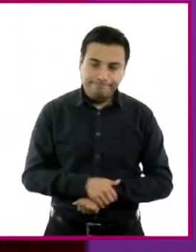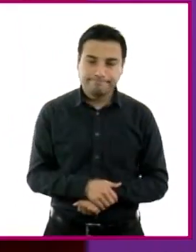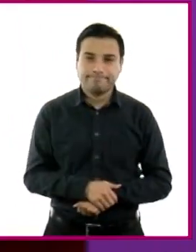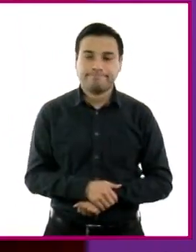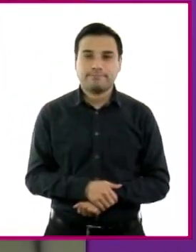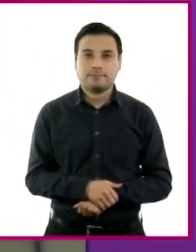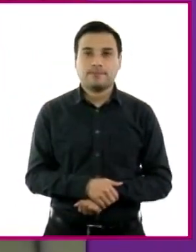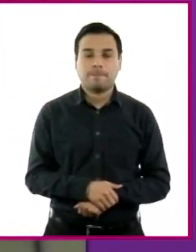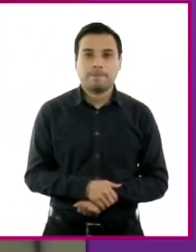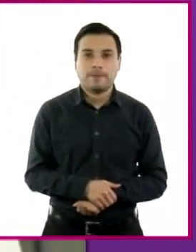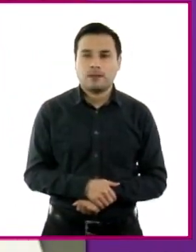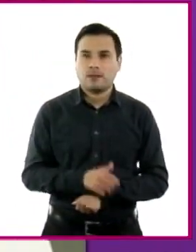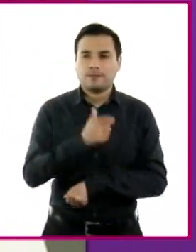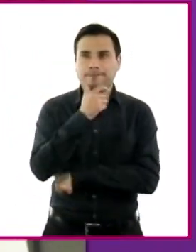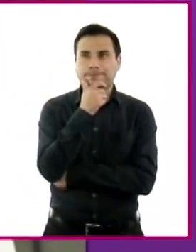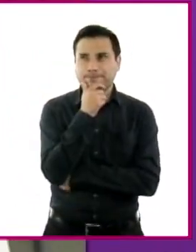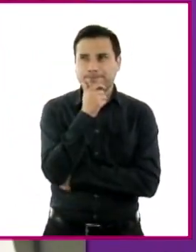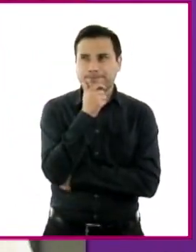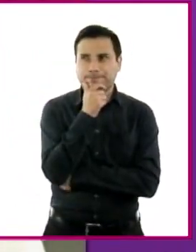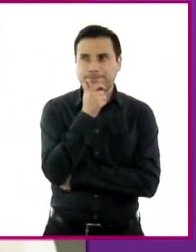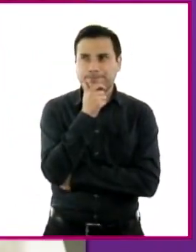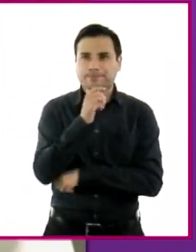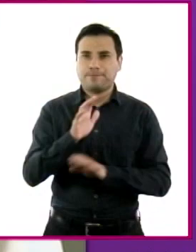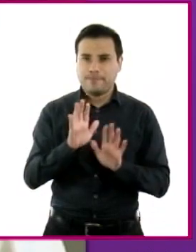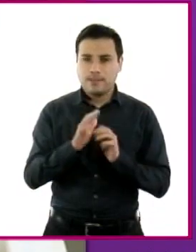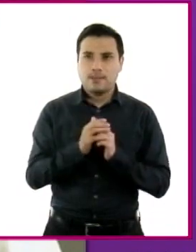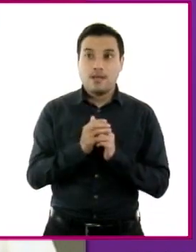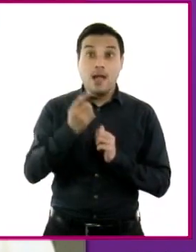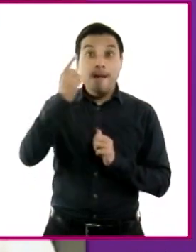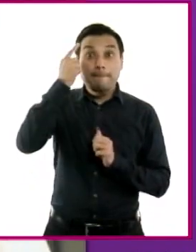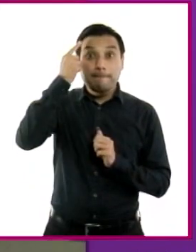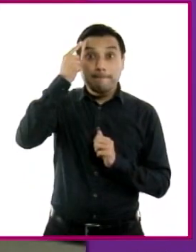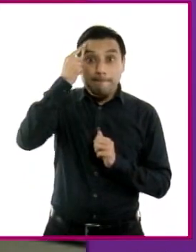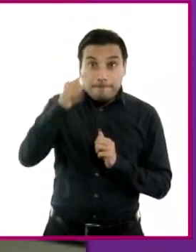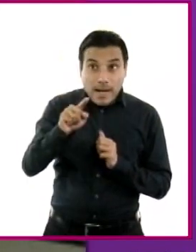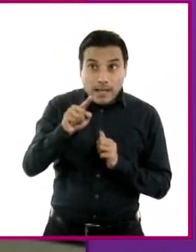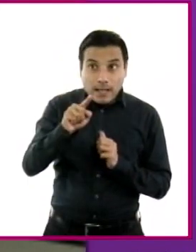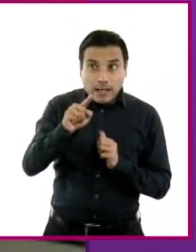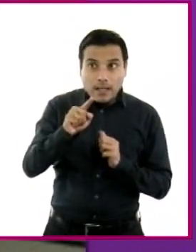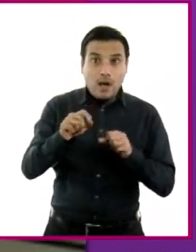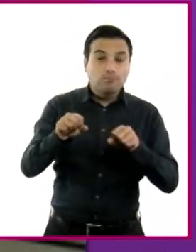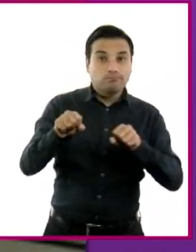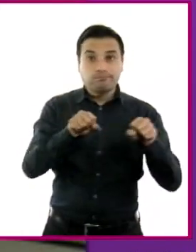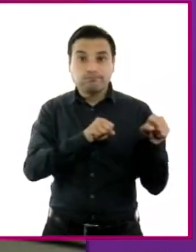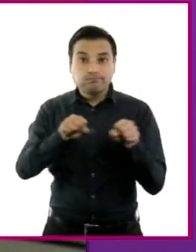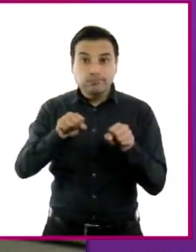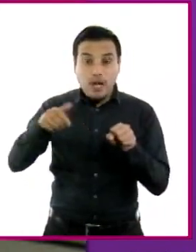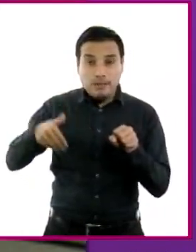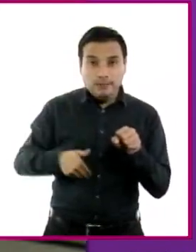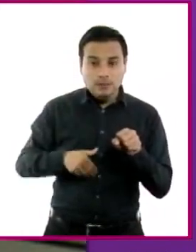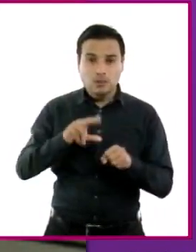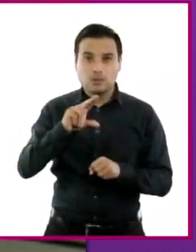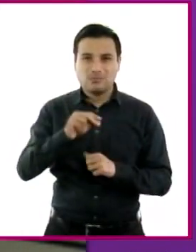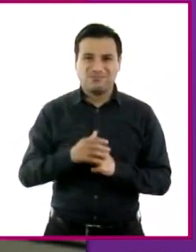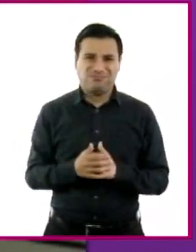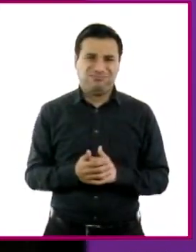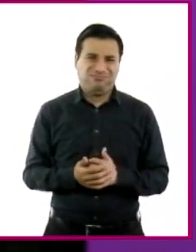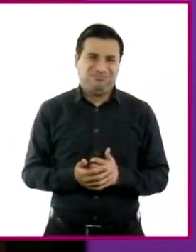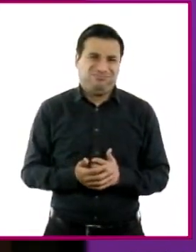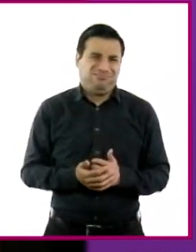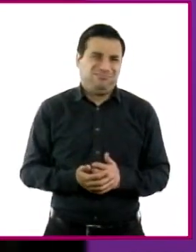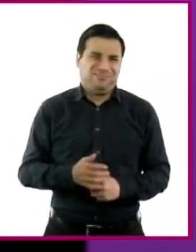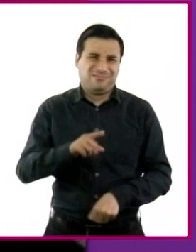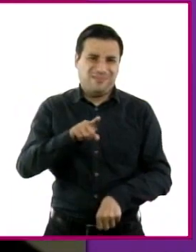But we should add, to prevent accidents in case of an earthquake. No, that's a very long rule.